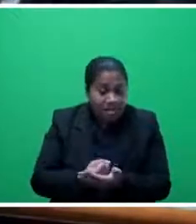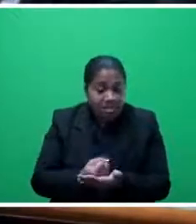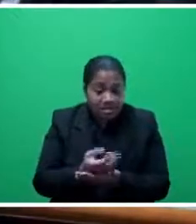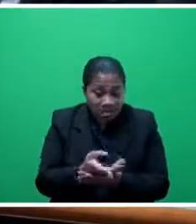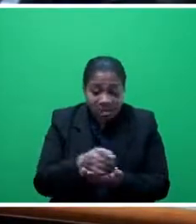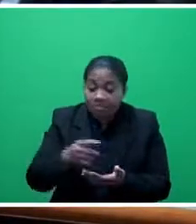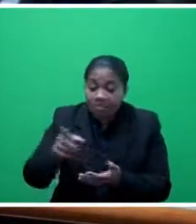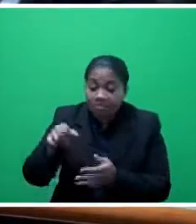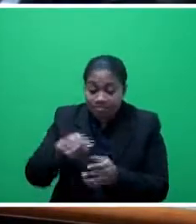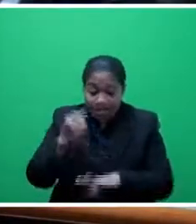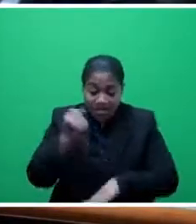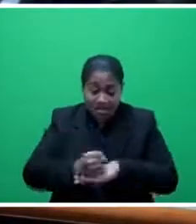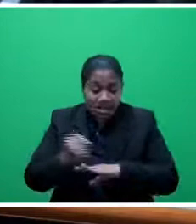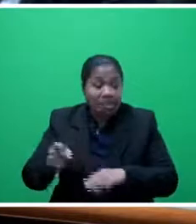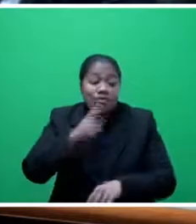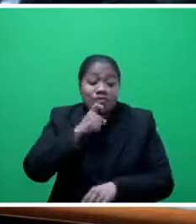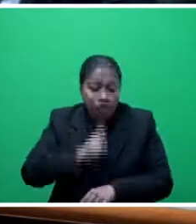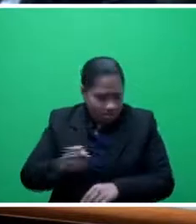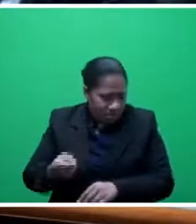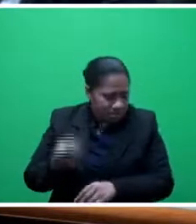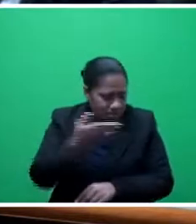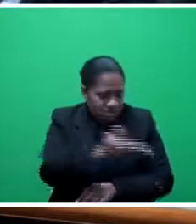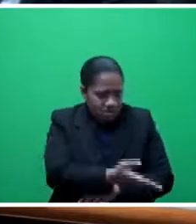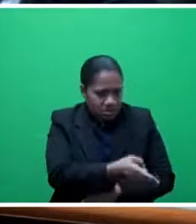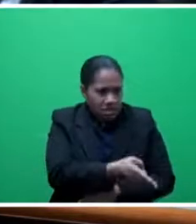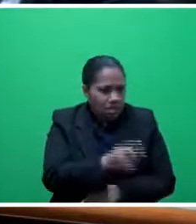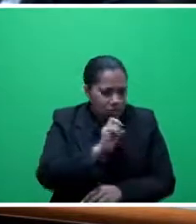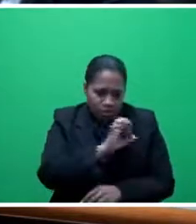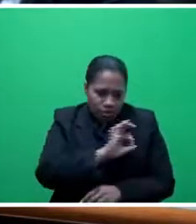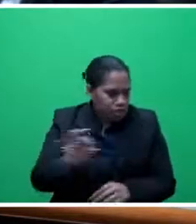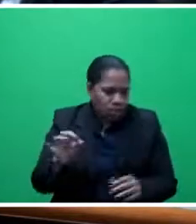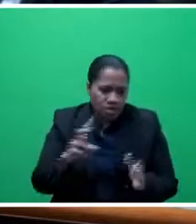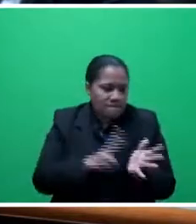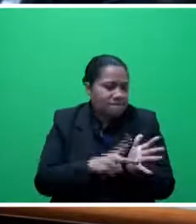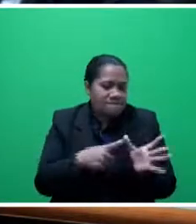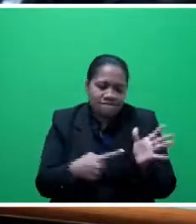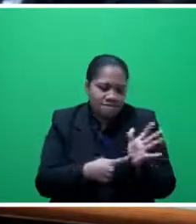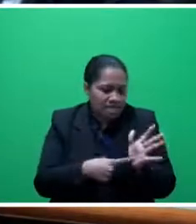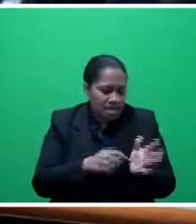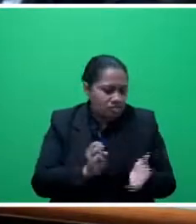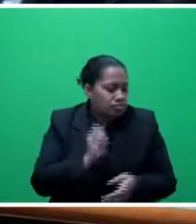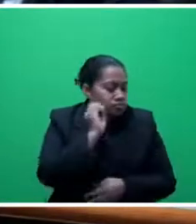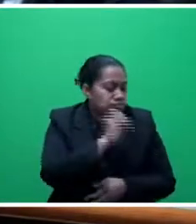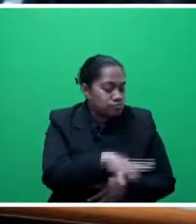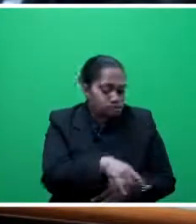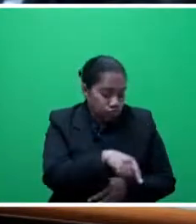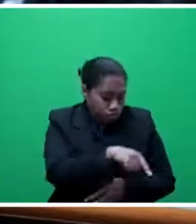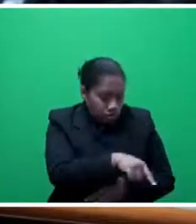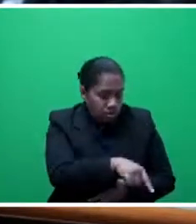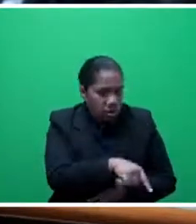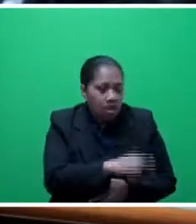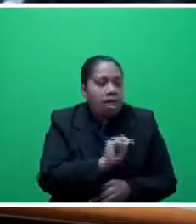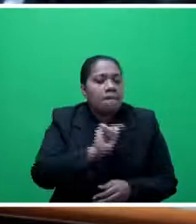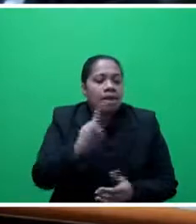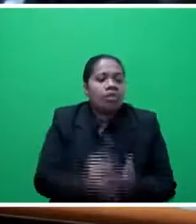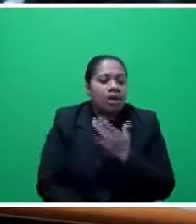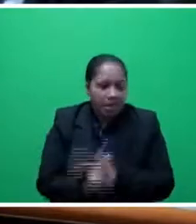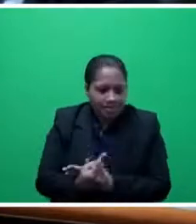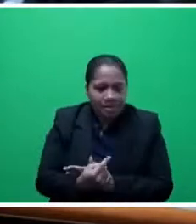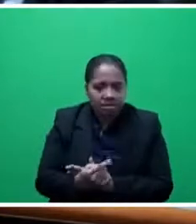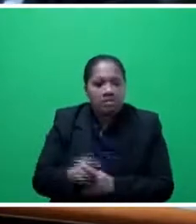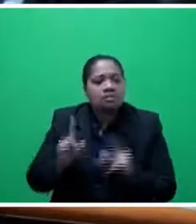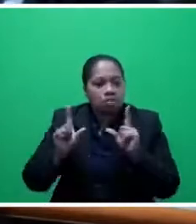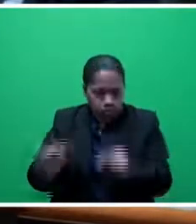in 2014 that they will never put VAT on the basic items. They did.